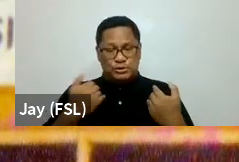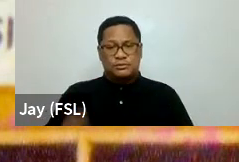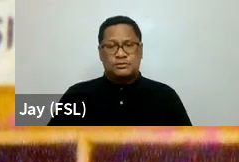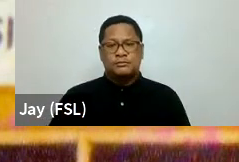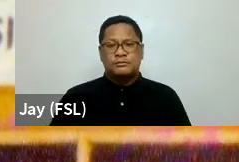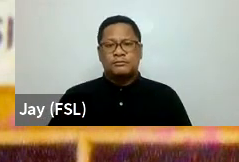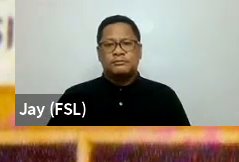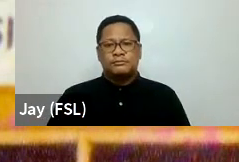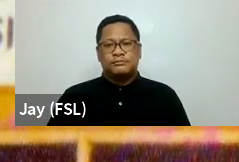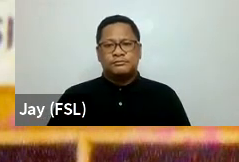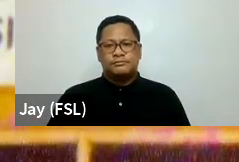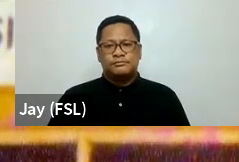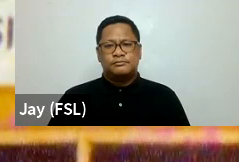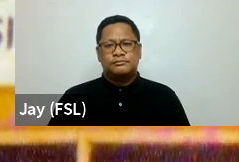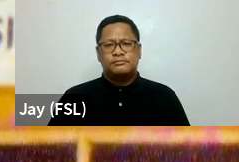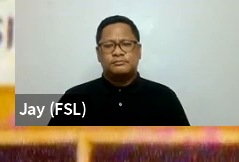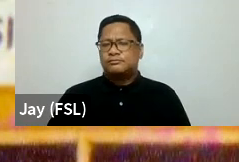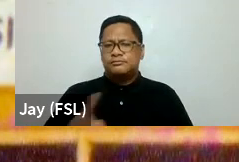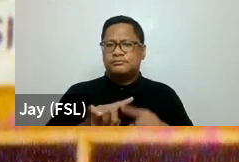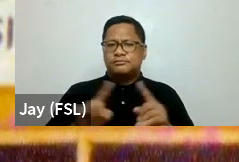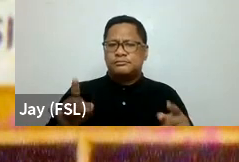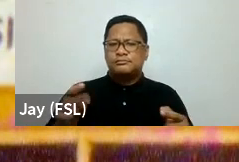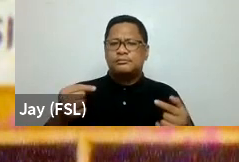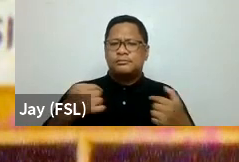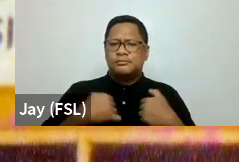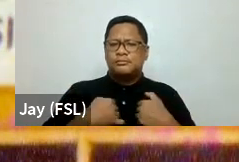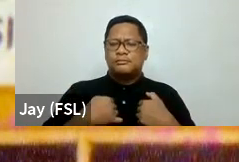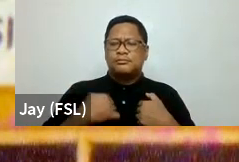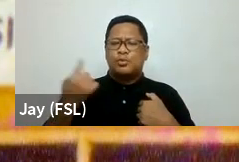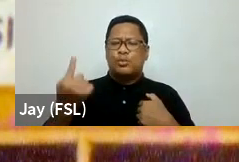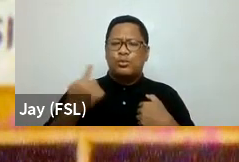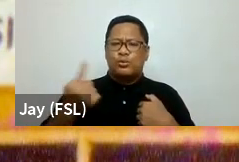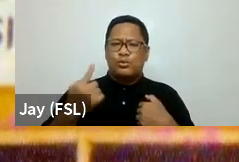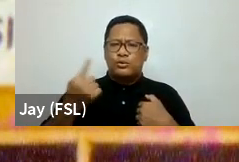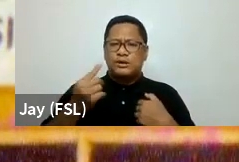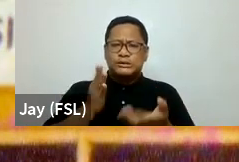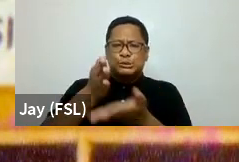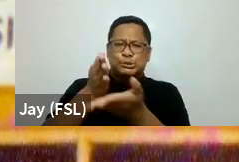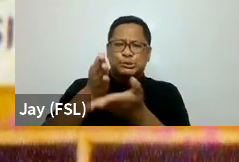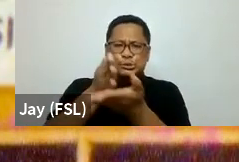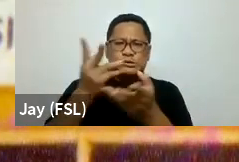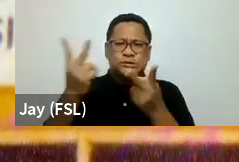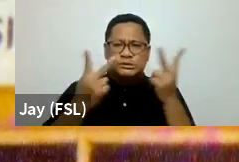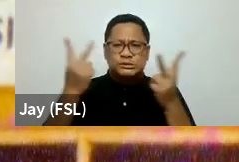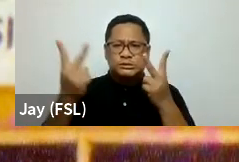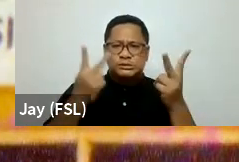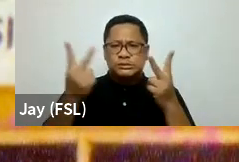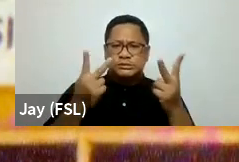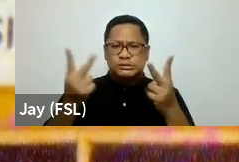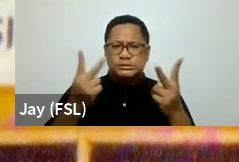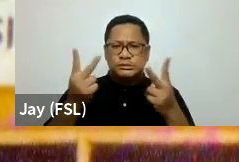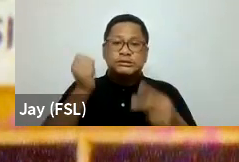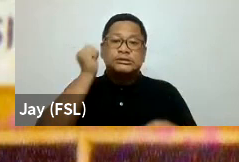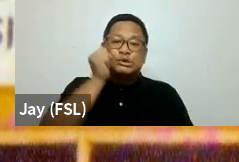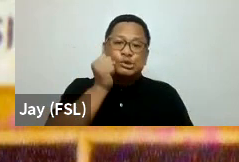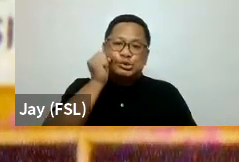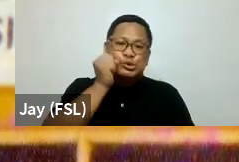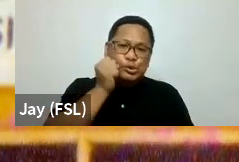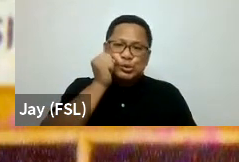And but I was almost always visiting the soap